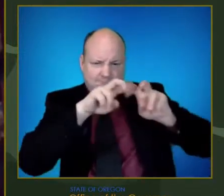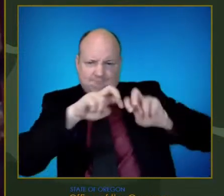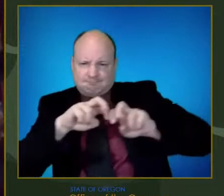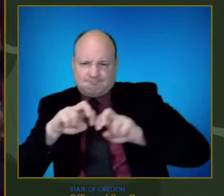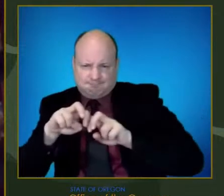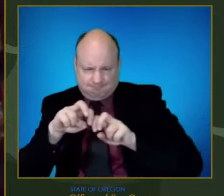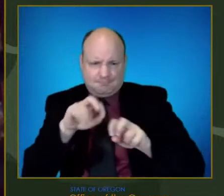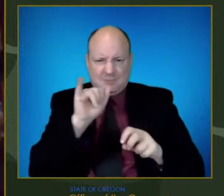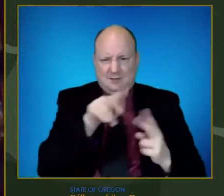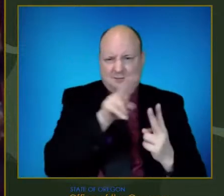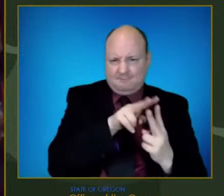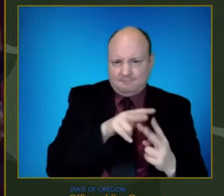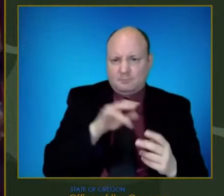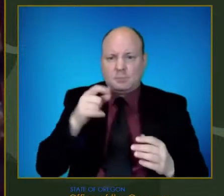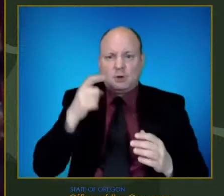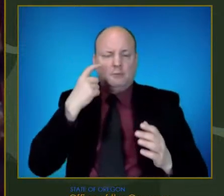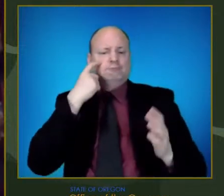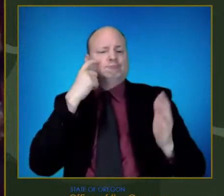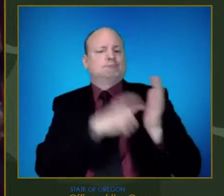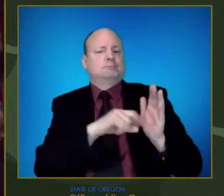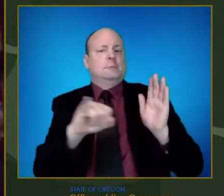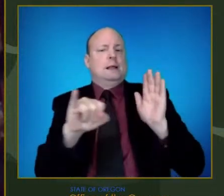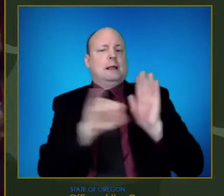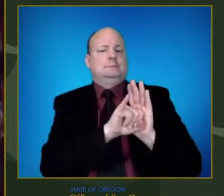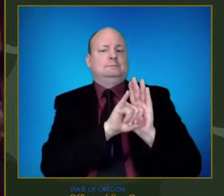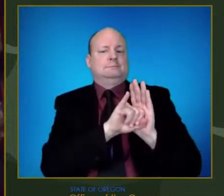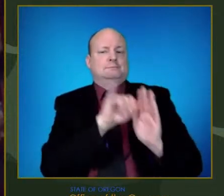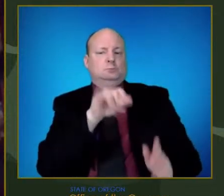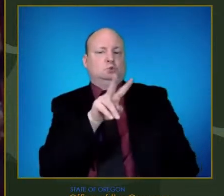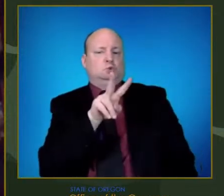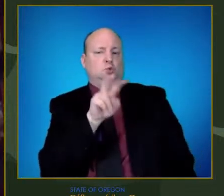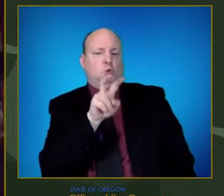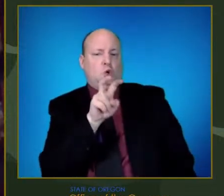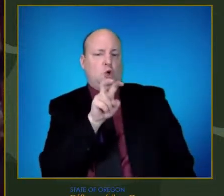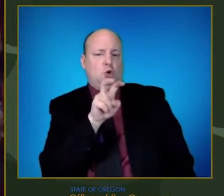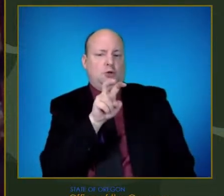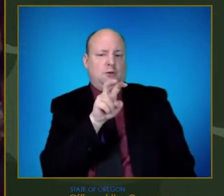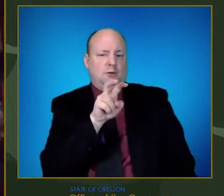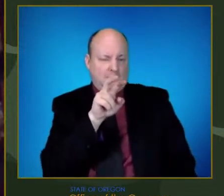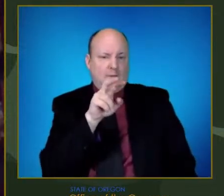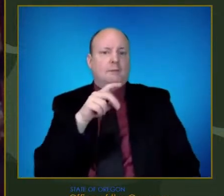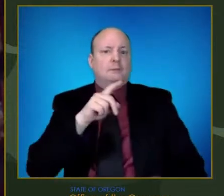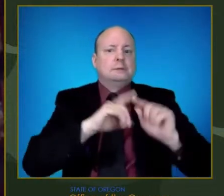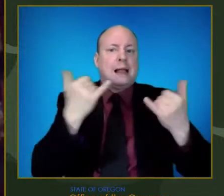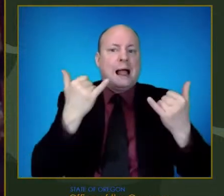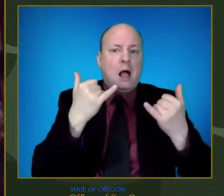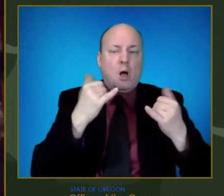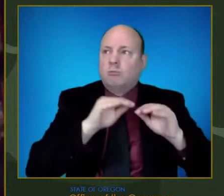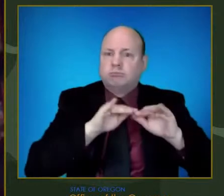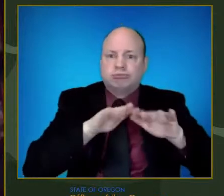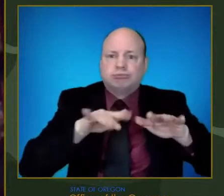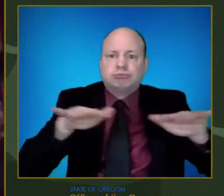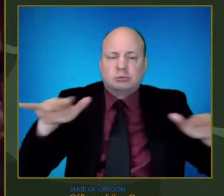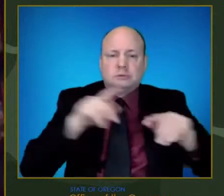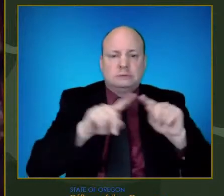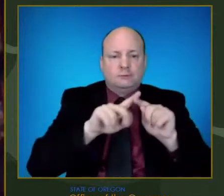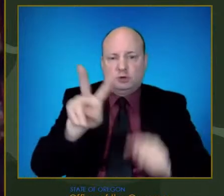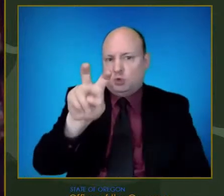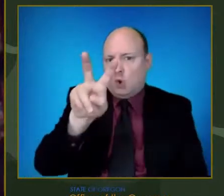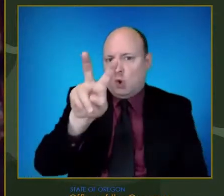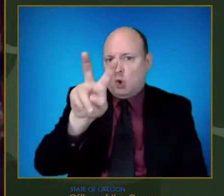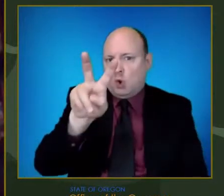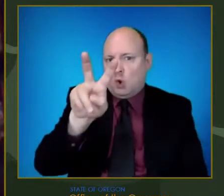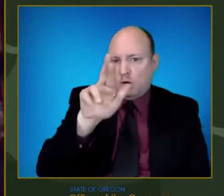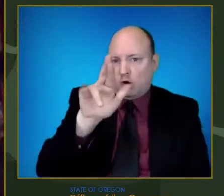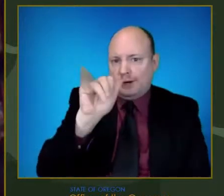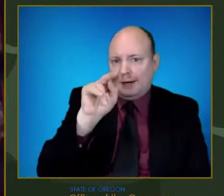has identified more than 200 of these variants to date in Oregon. In order to provide a comprehensive picture of variant circulation in